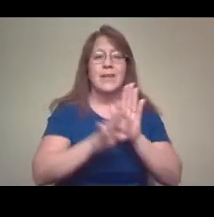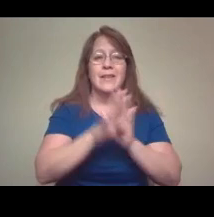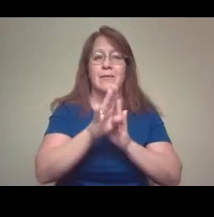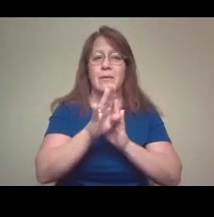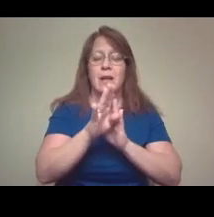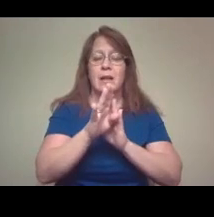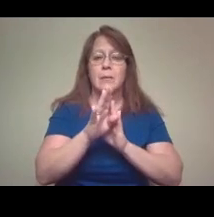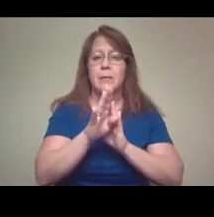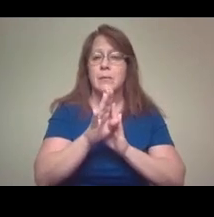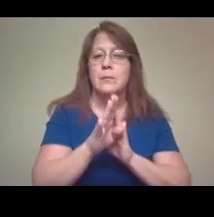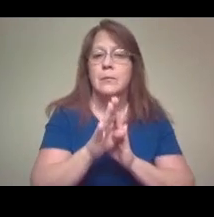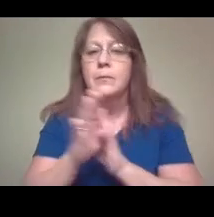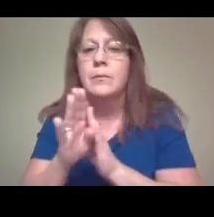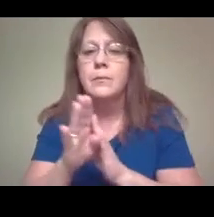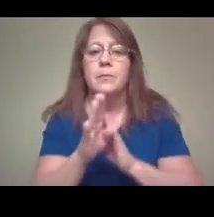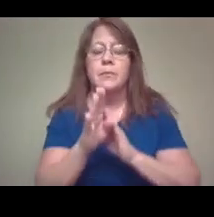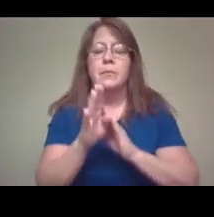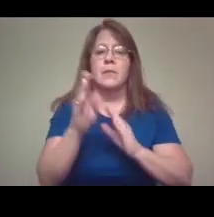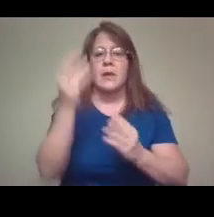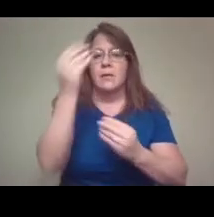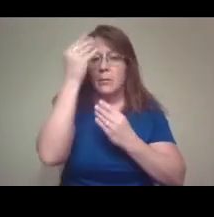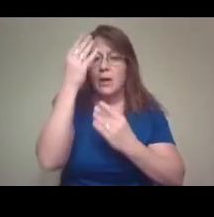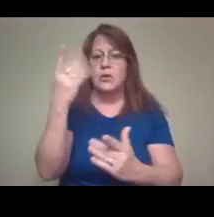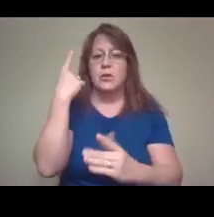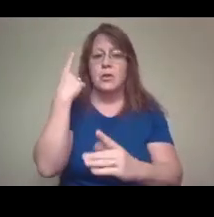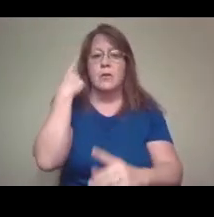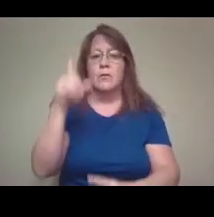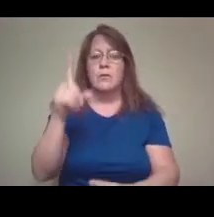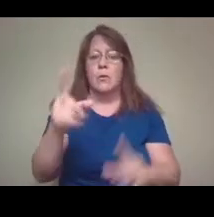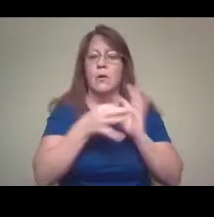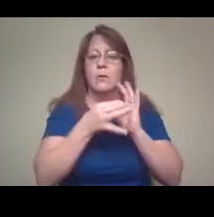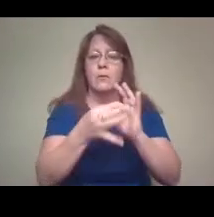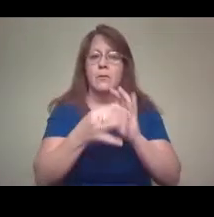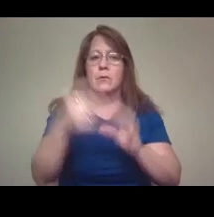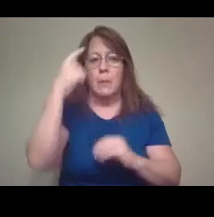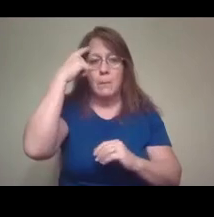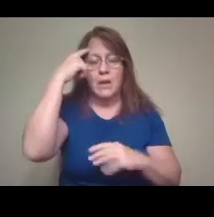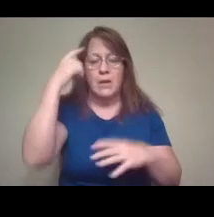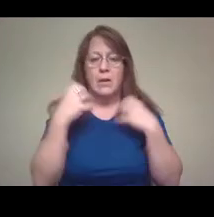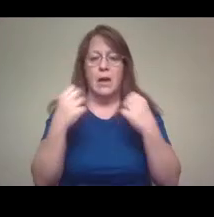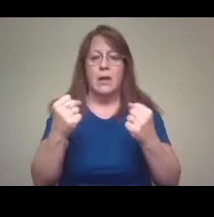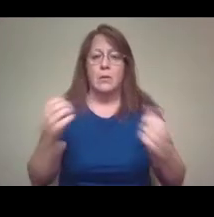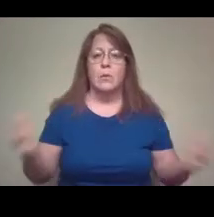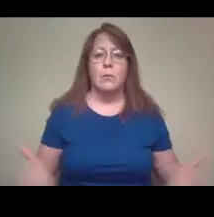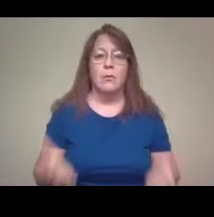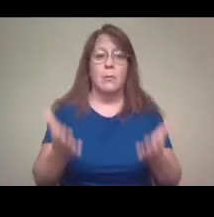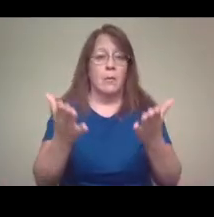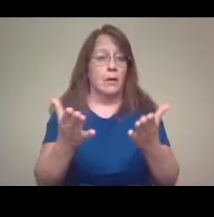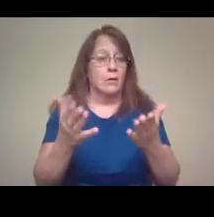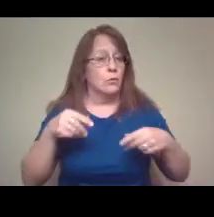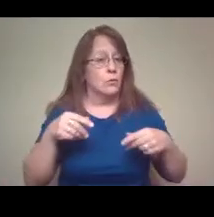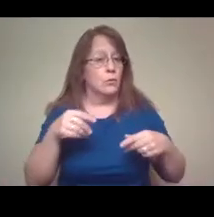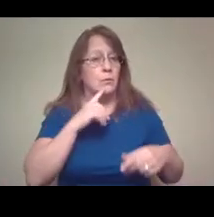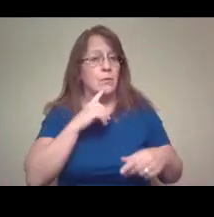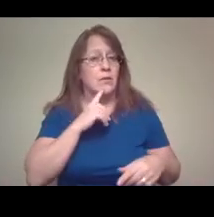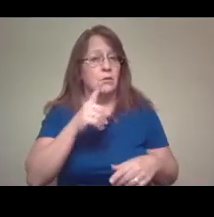and policies to address issues related to mental health. And we work to promote strategies to optimize mental health and